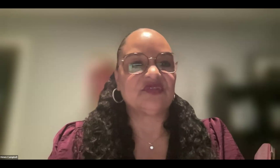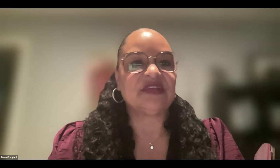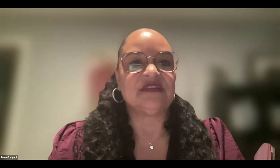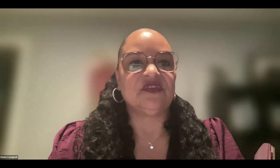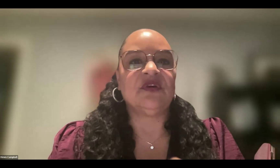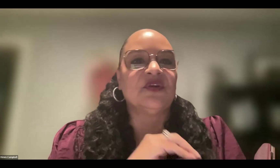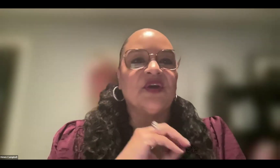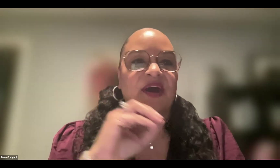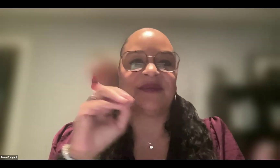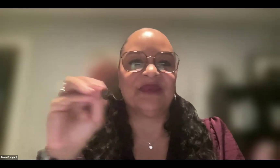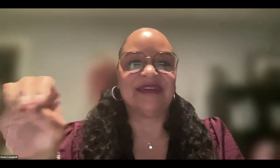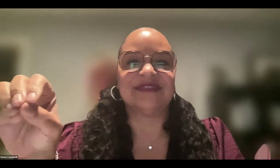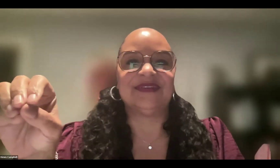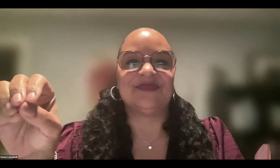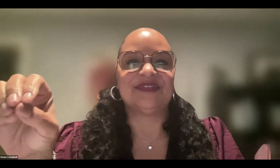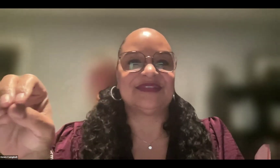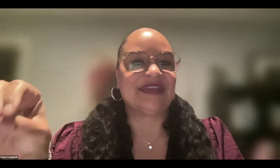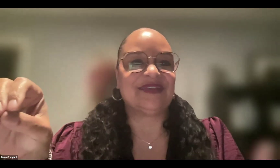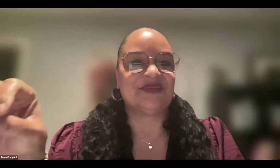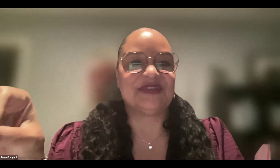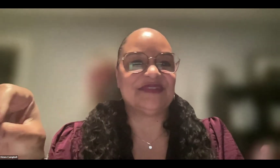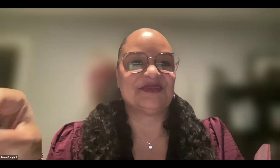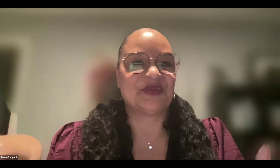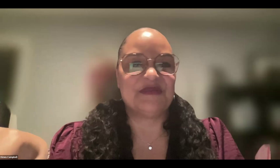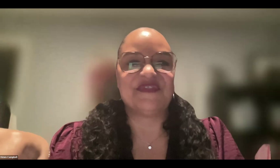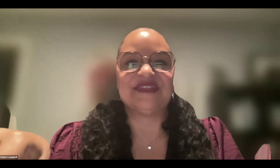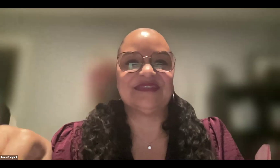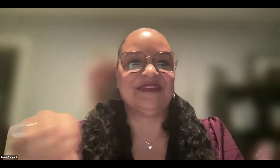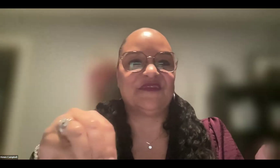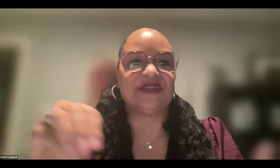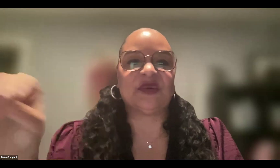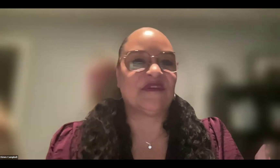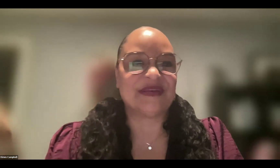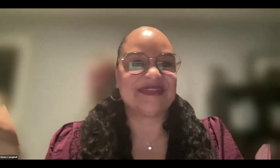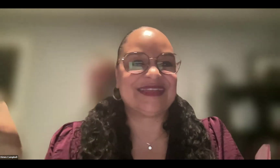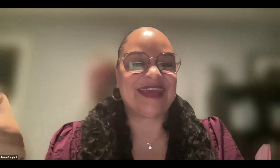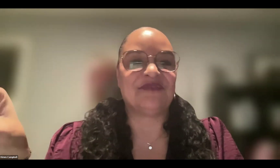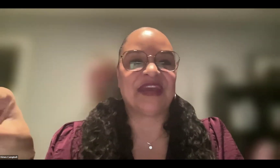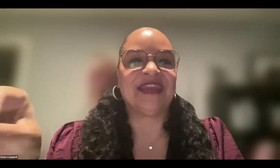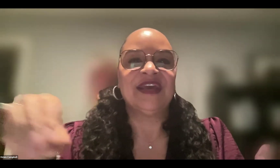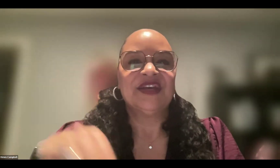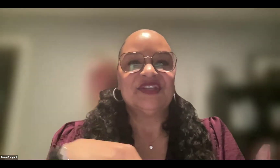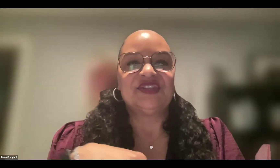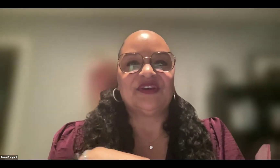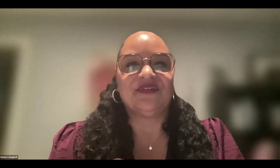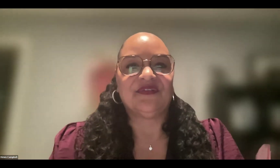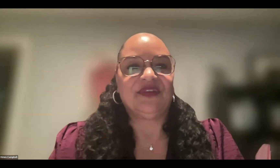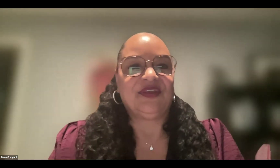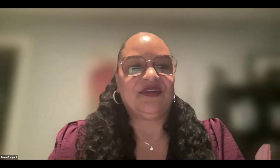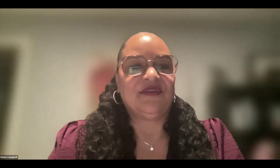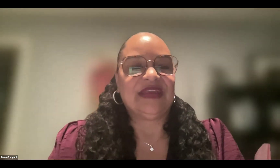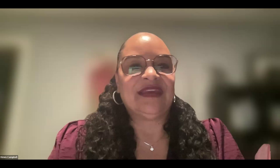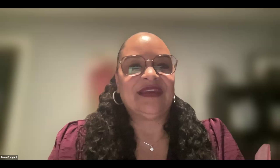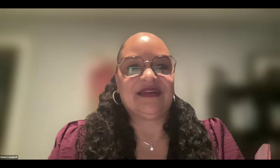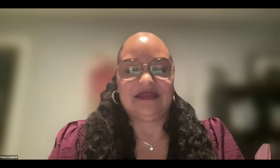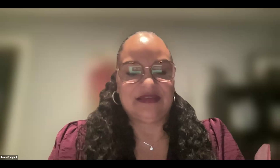least restrictive. You don't go automatically to psychiatric residential treatment facility for a 12-month stay, right? So, you